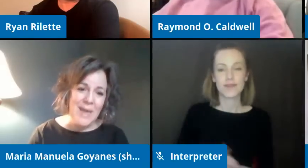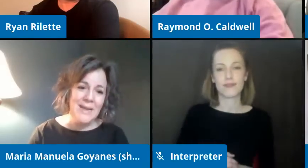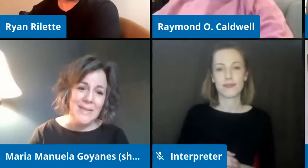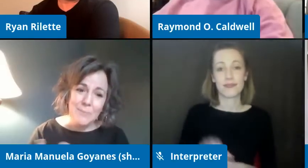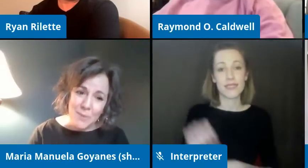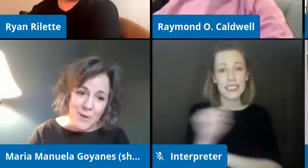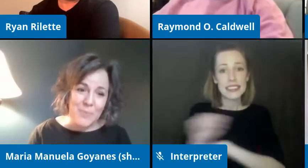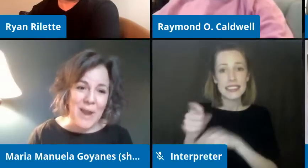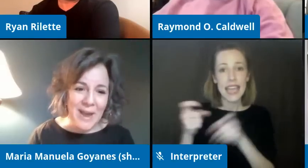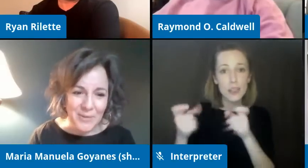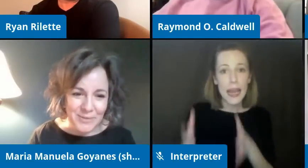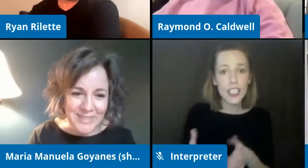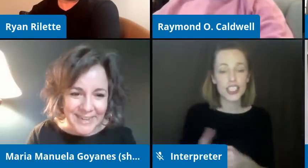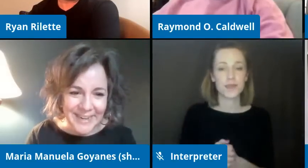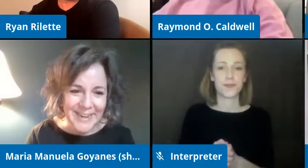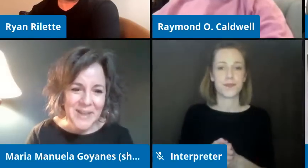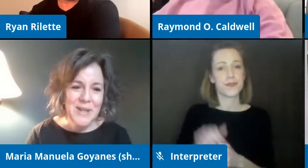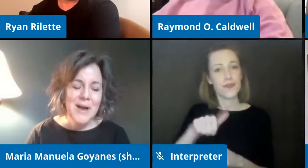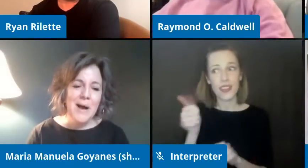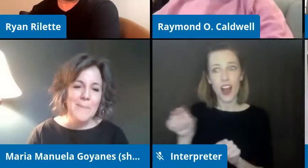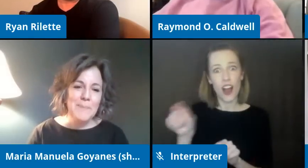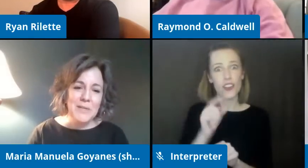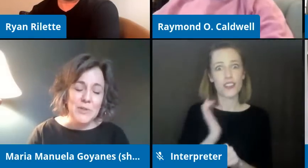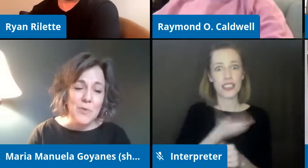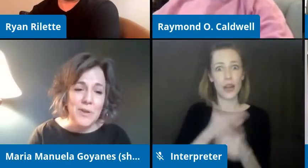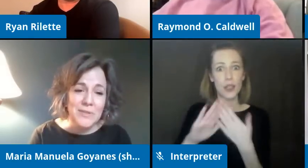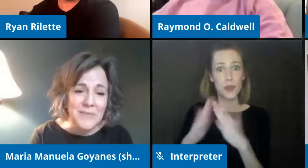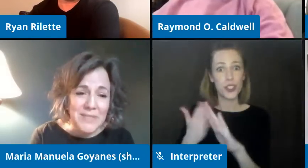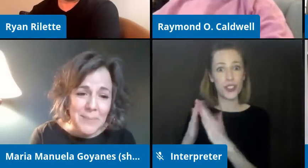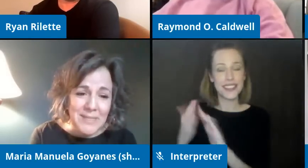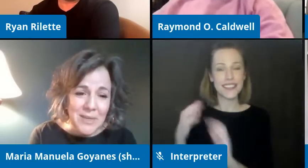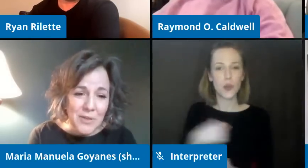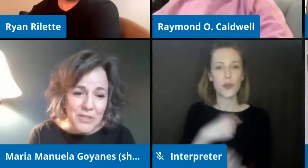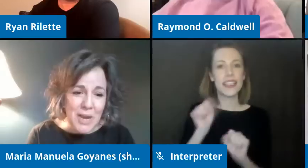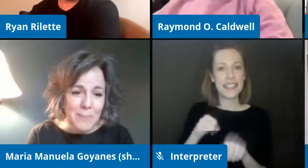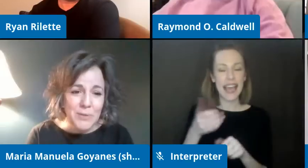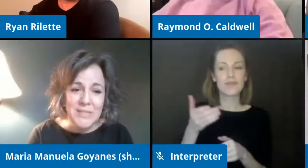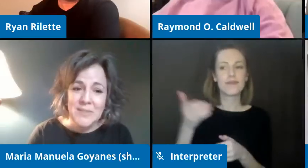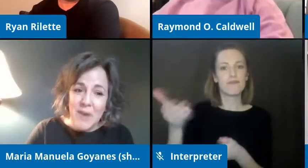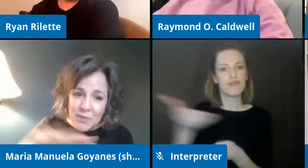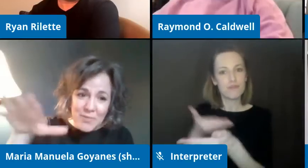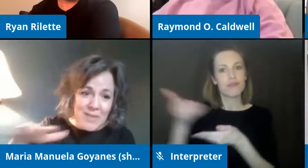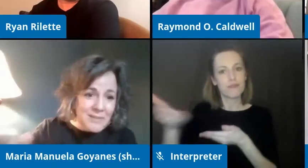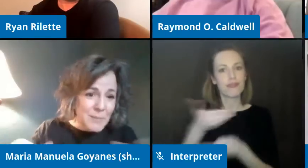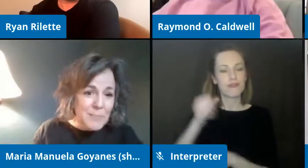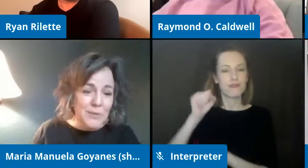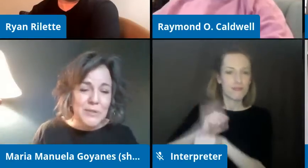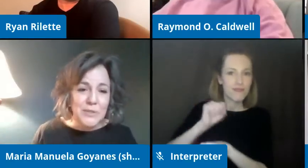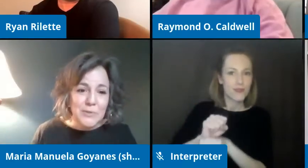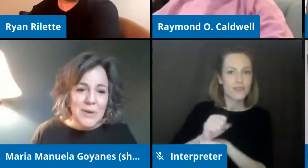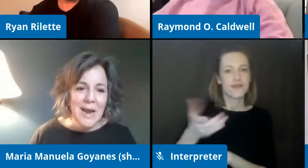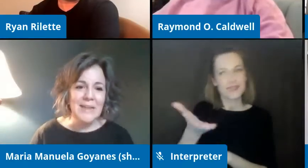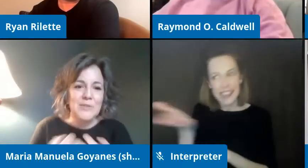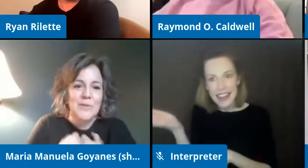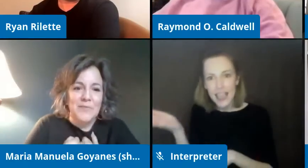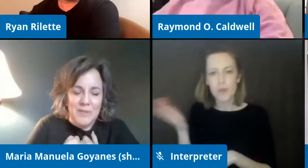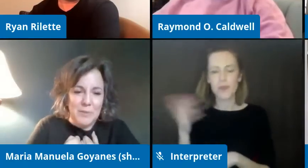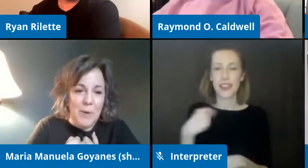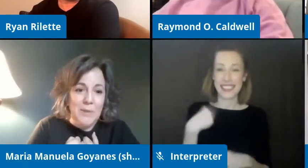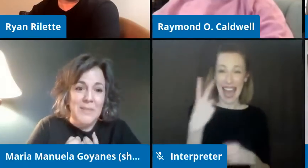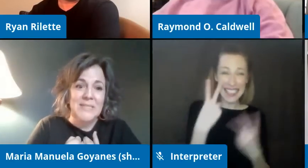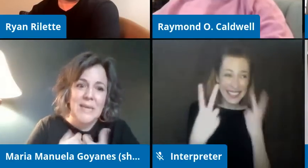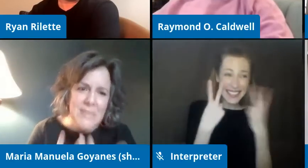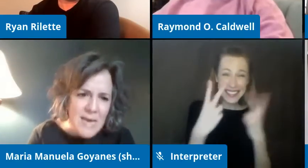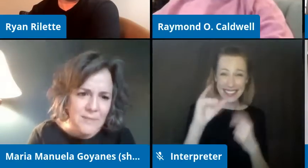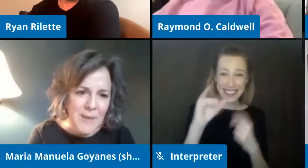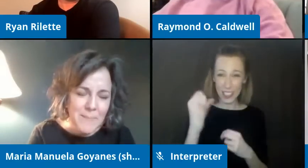employ them and keep them around. because Lord knows, every time I see all the job postings of other things people could do, I sort of, there's a